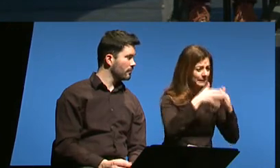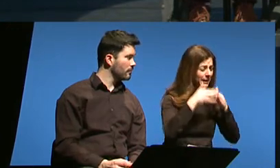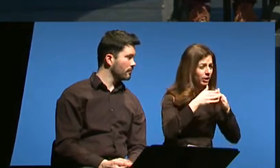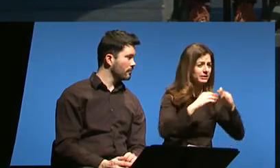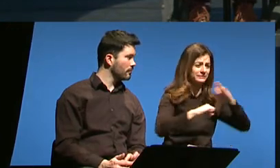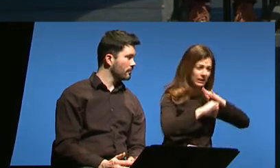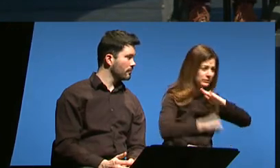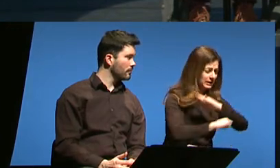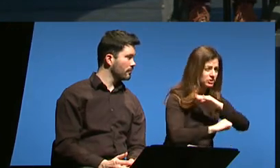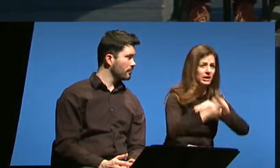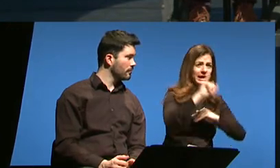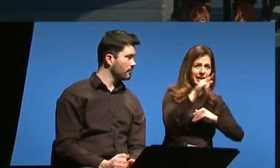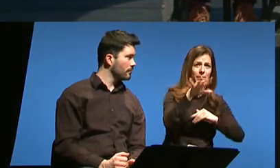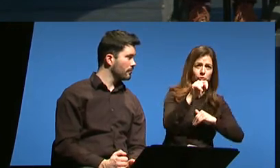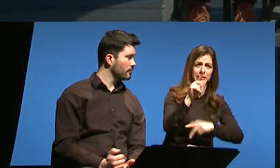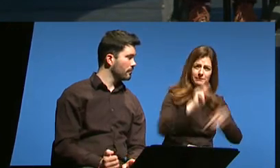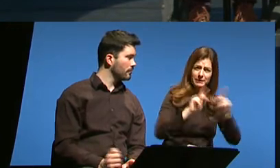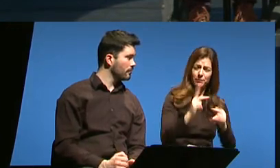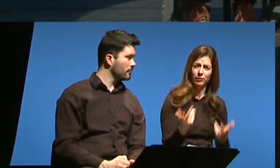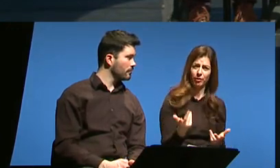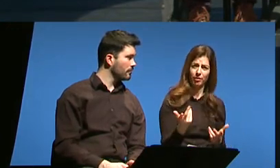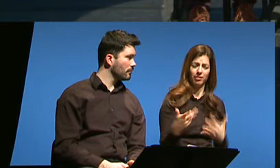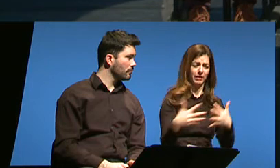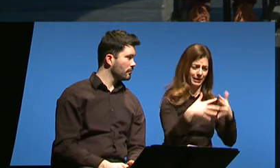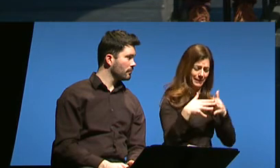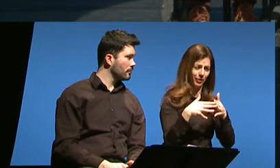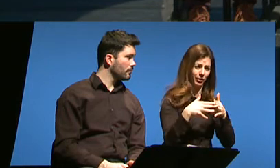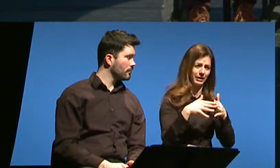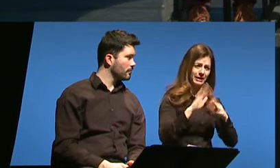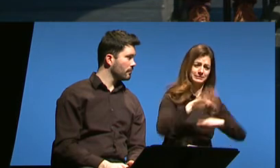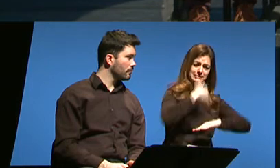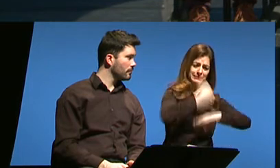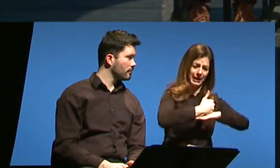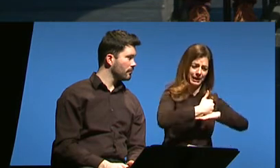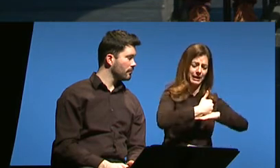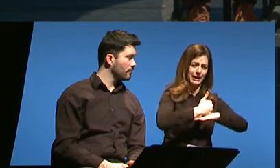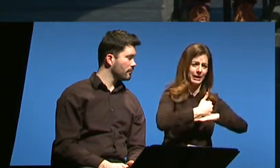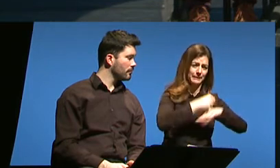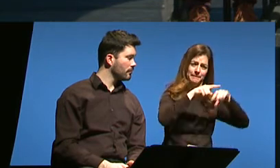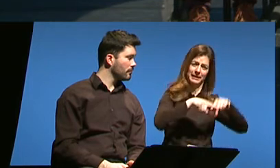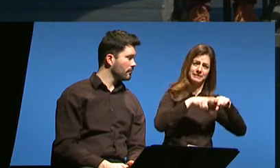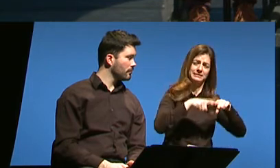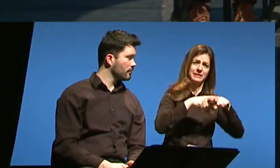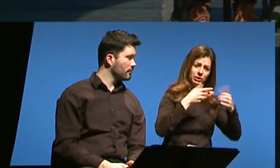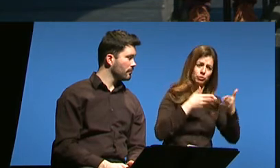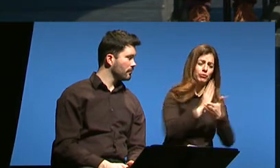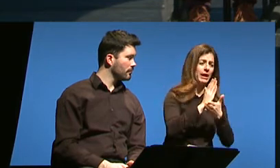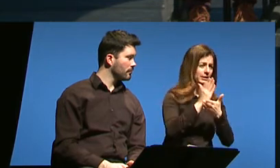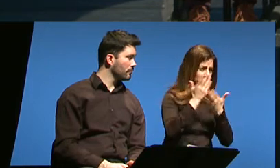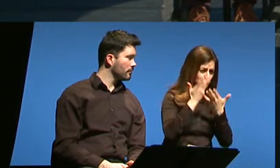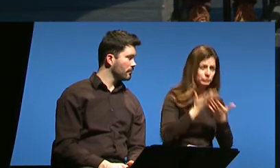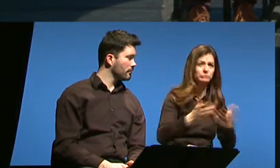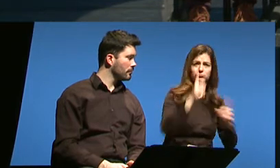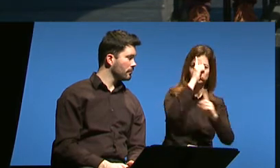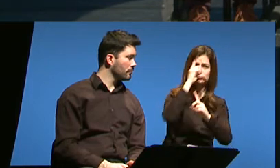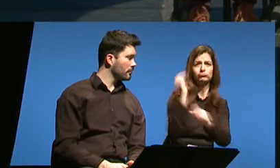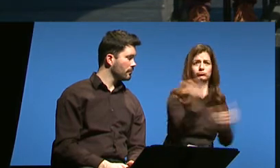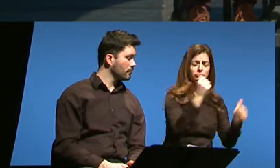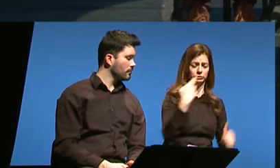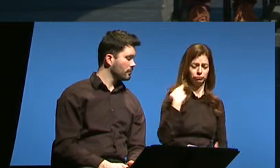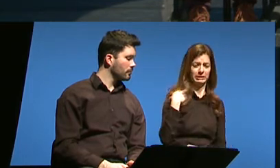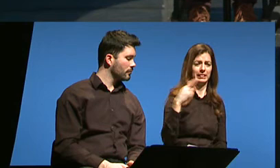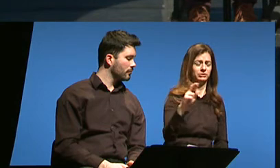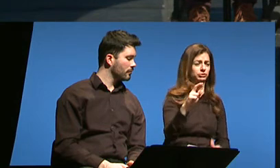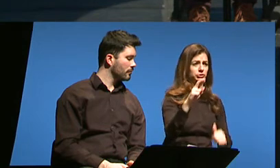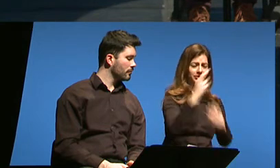of immigrants. America stands for people having the right to practice their religion and be the person they want to be freely. That's what sets